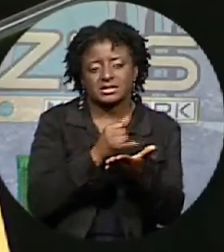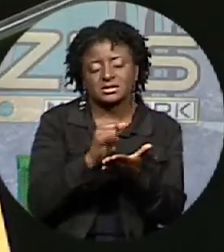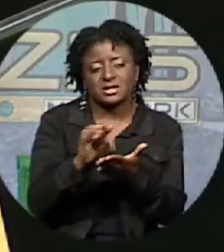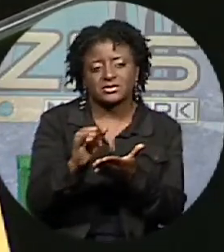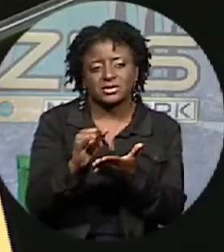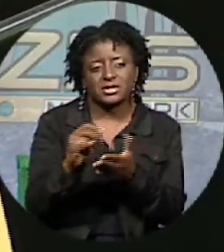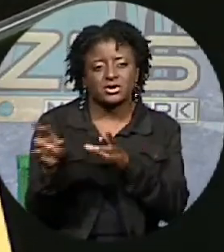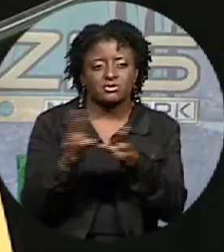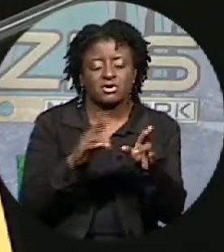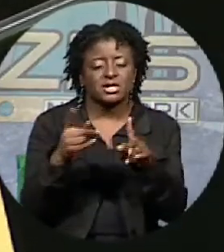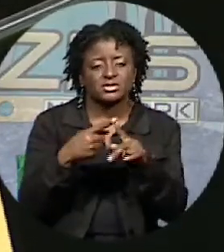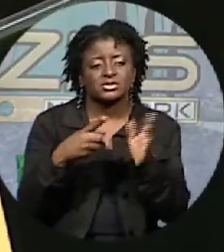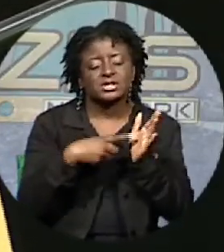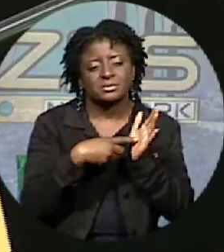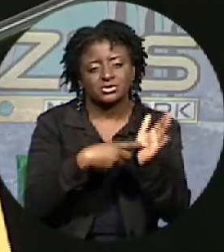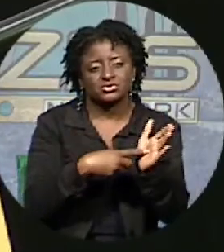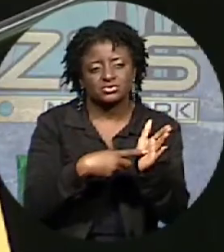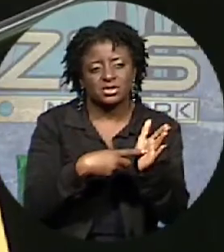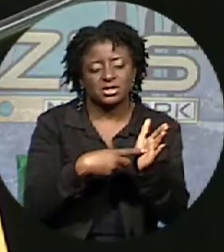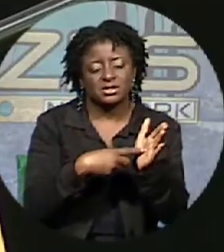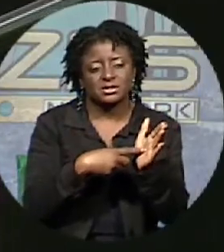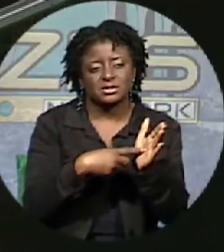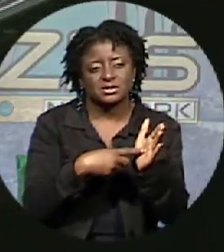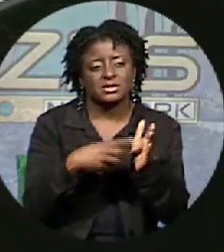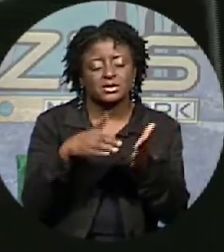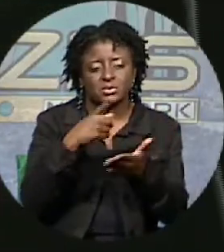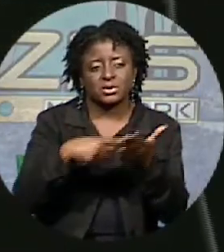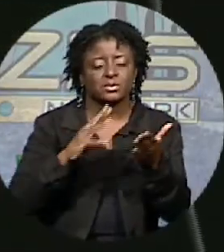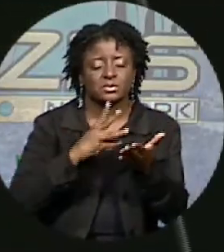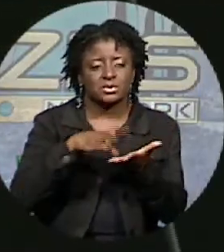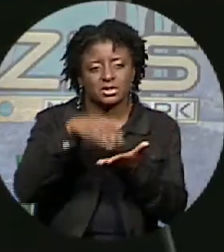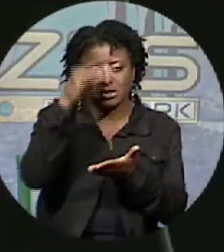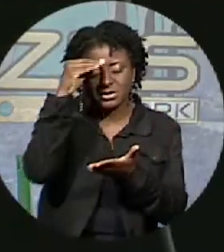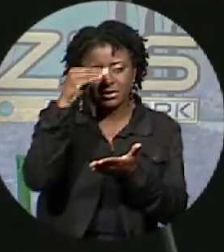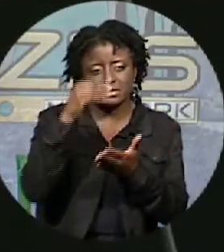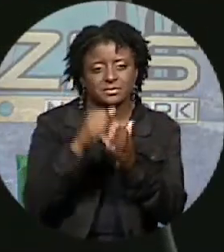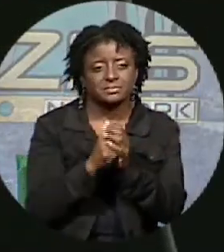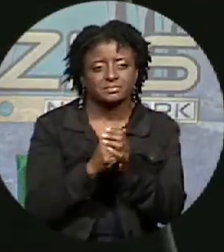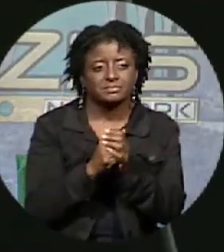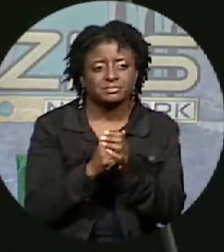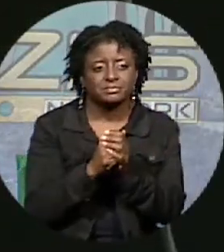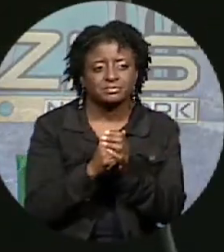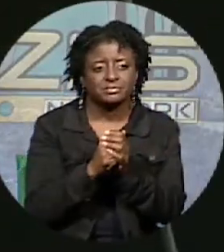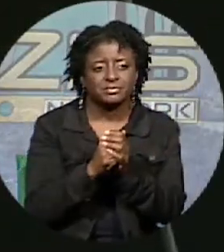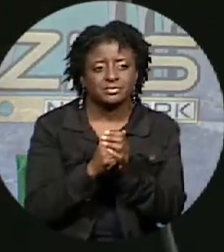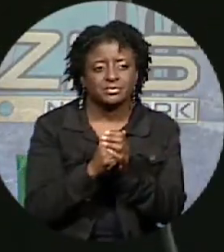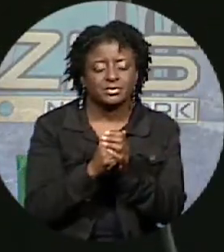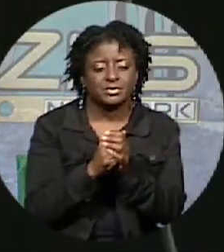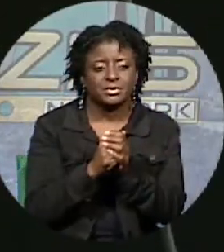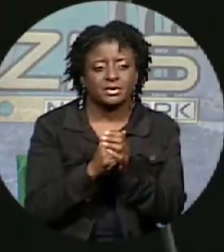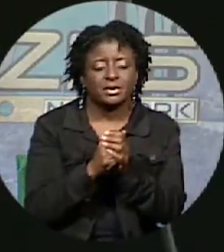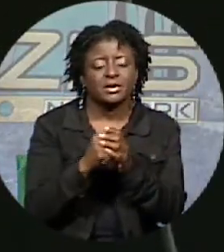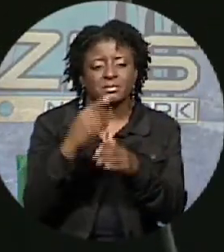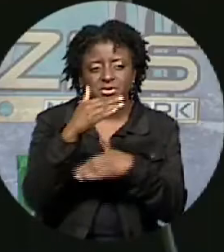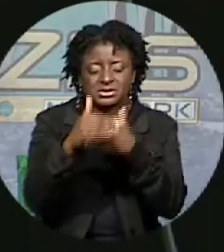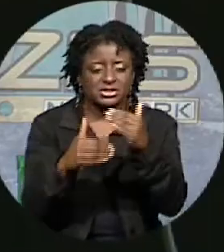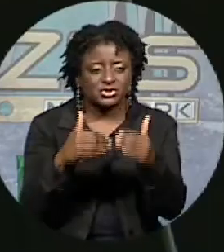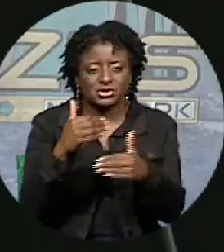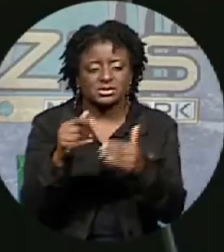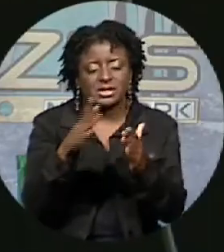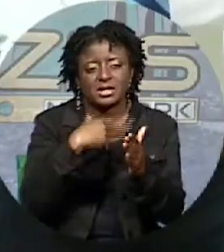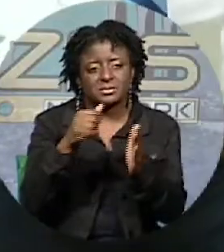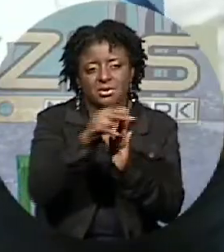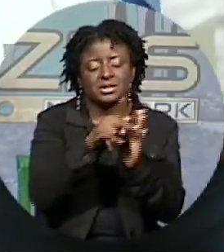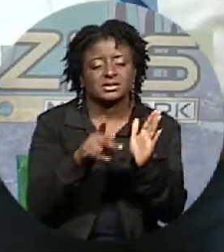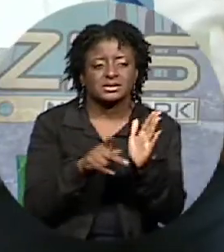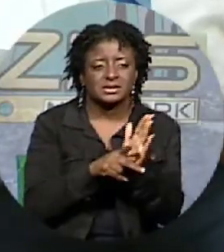demonstrate techniques learned and put into action the information, procedures, and policies, taking aviation security to a higher